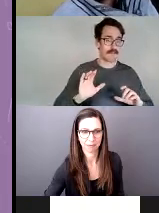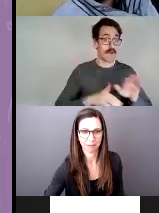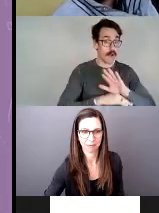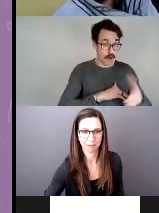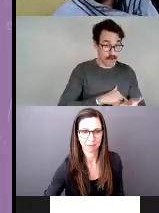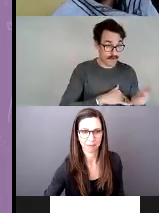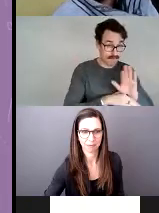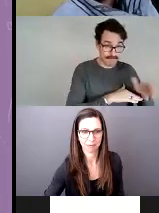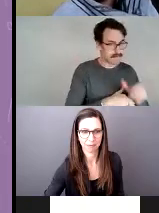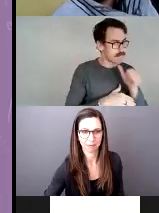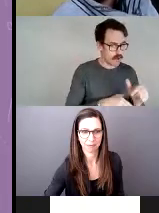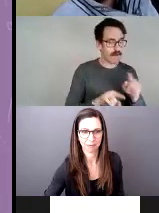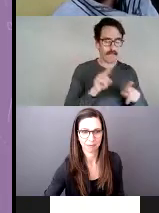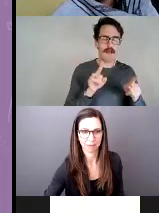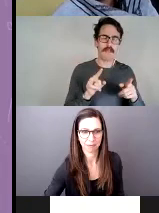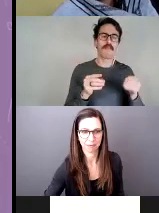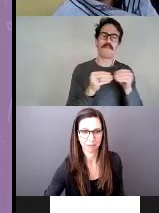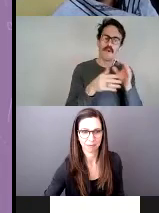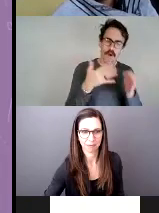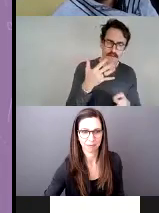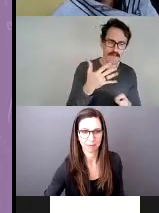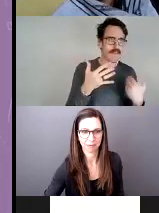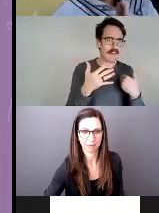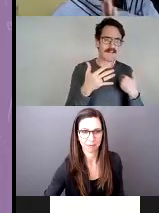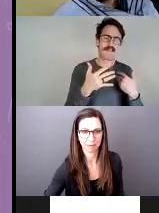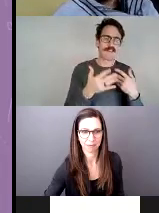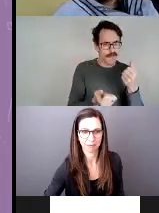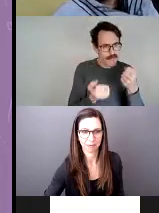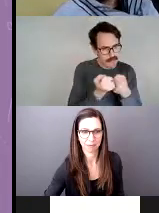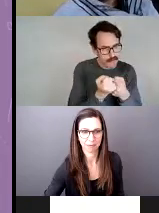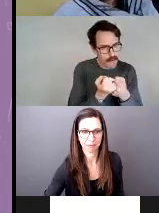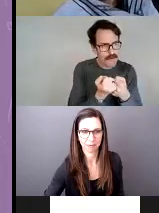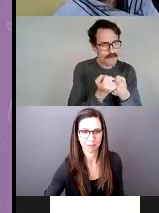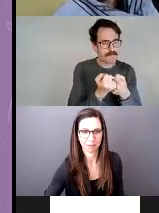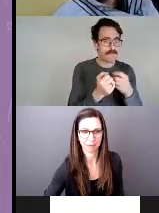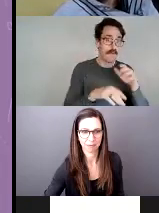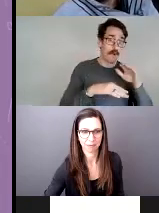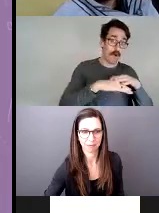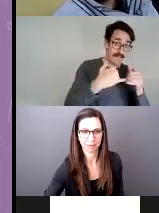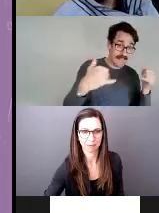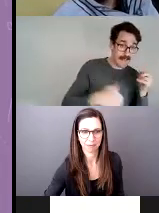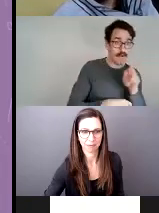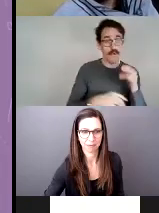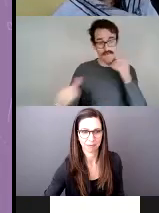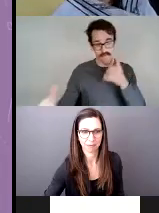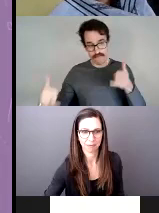is to still provide you that same emotional support you'll receive over the phone, online as well. So if you call us, you can't get us during the week, just try